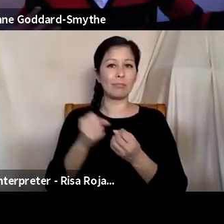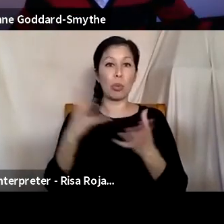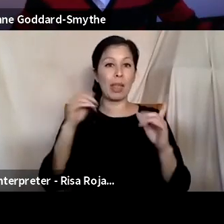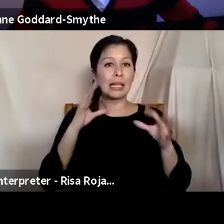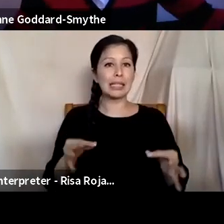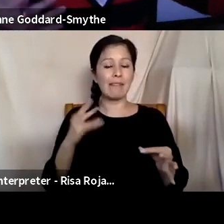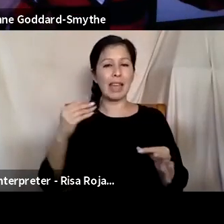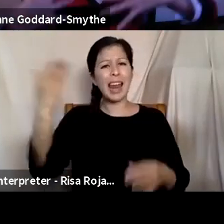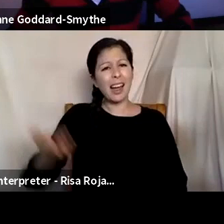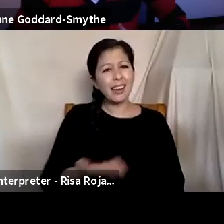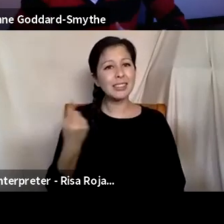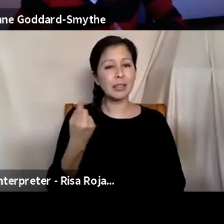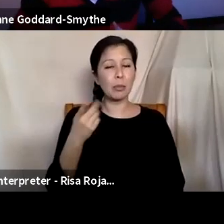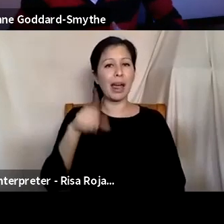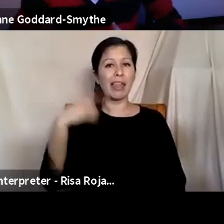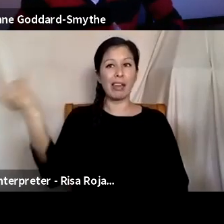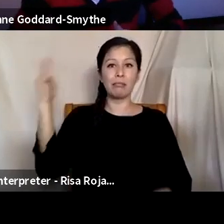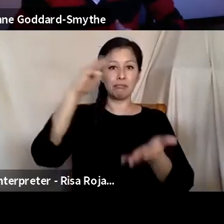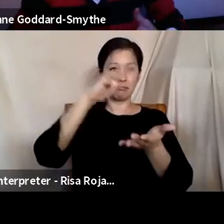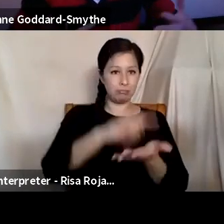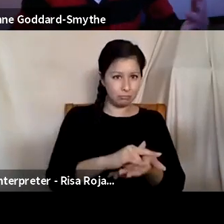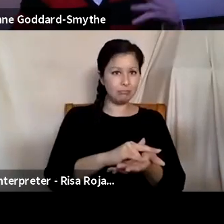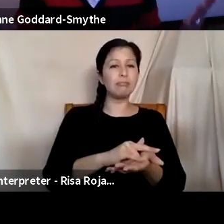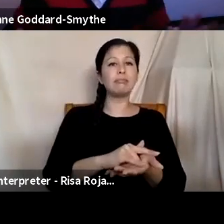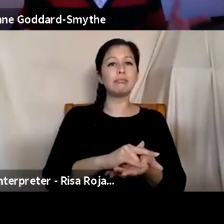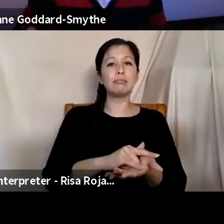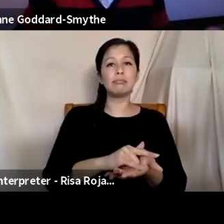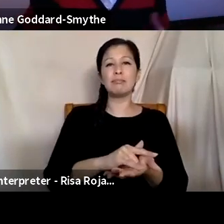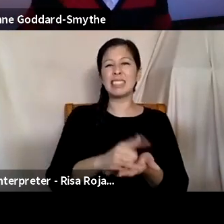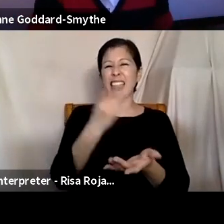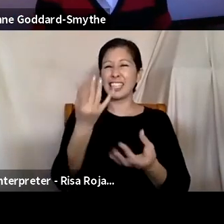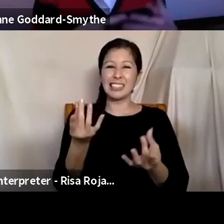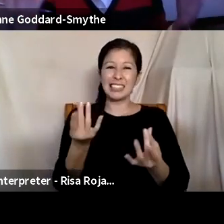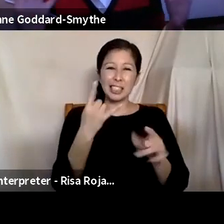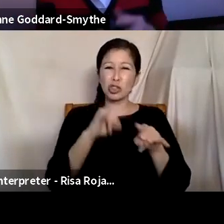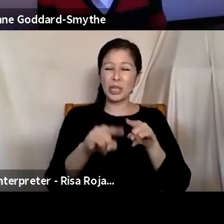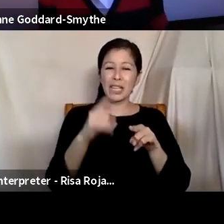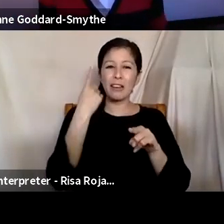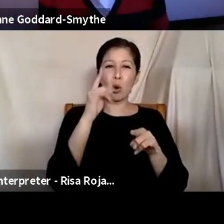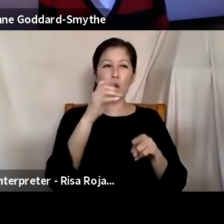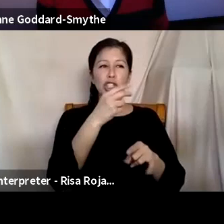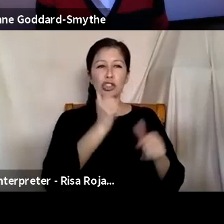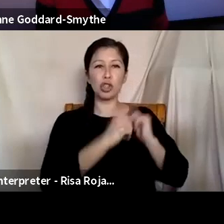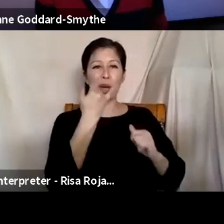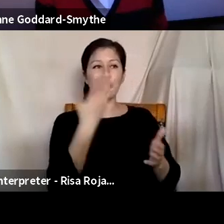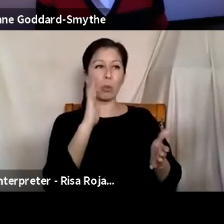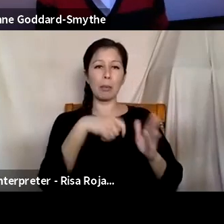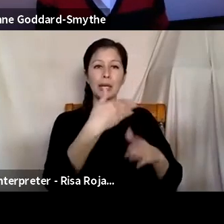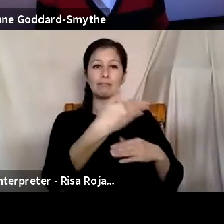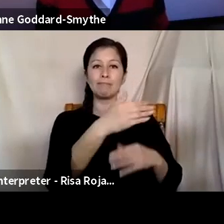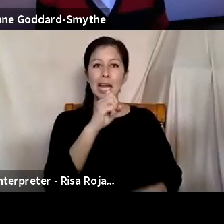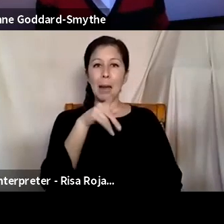definitely, and hiring somebody and then they're coming in. It's tricky on episodic, at least I find. Even